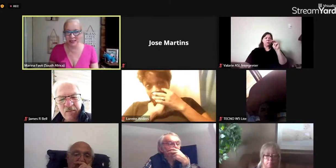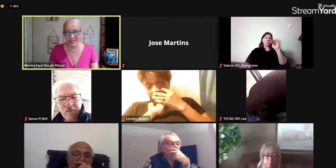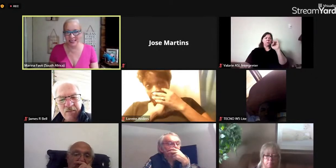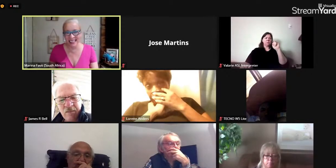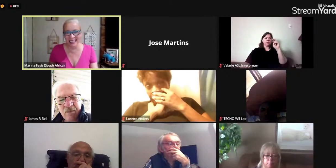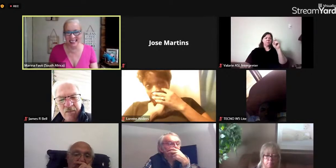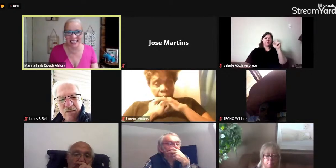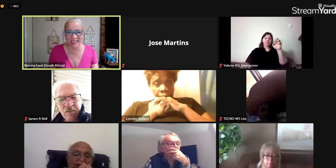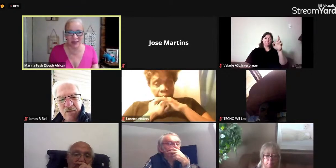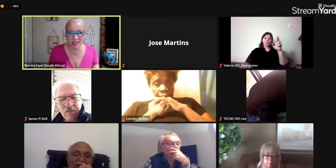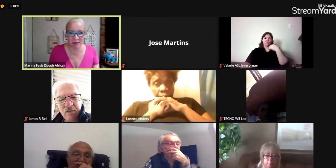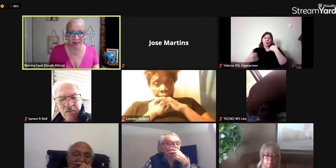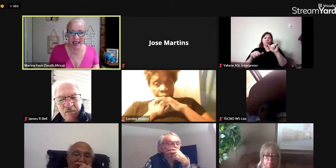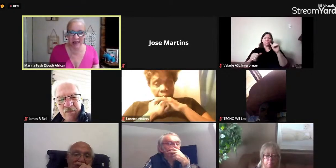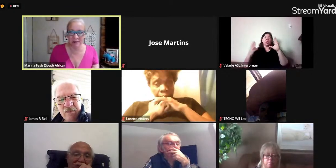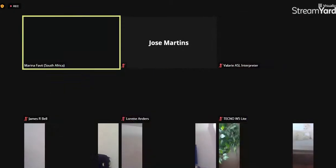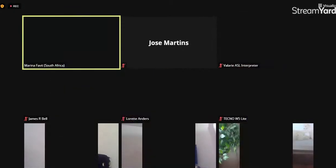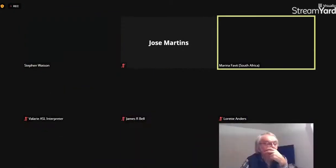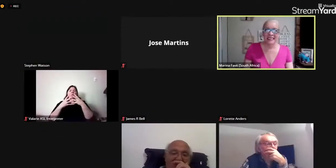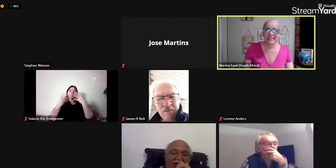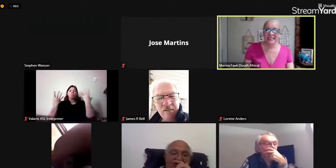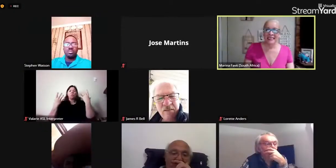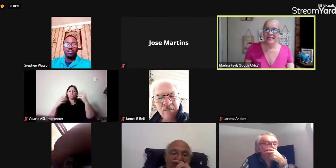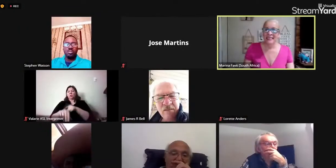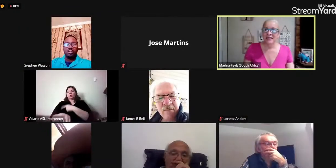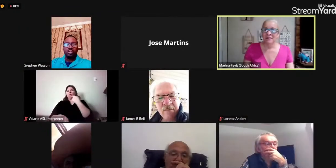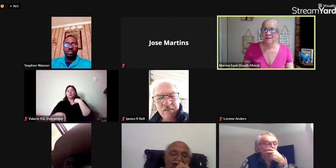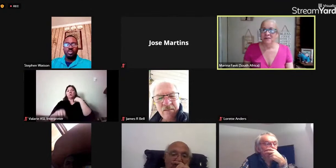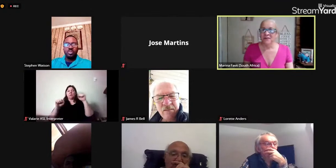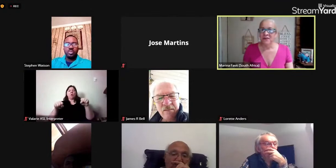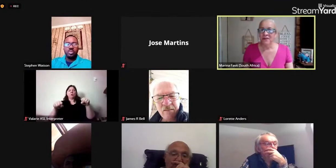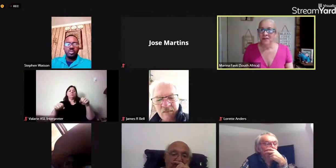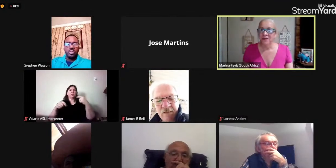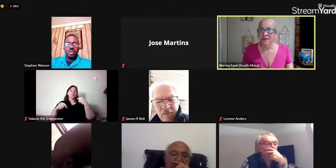as possible to give him some time.